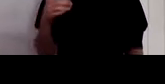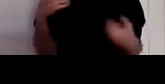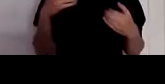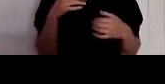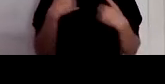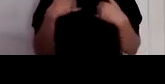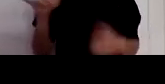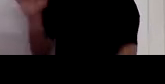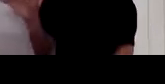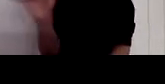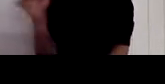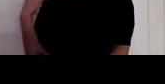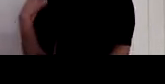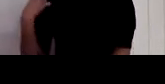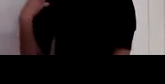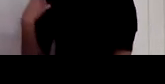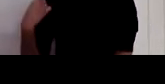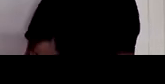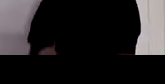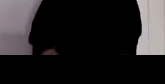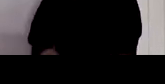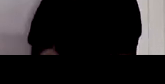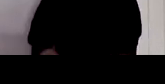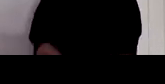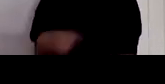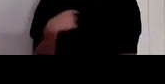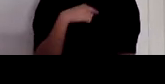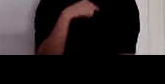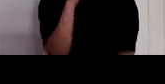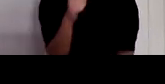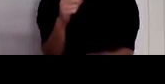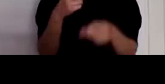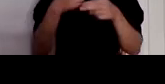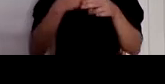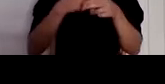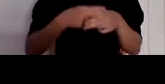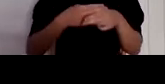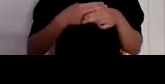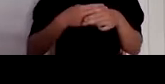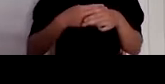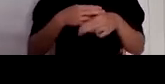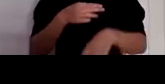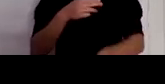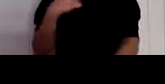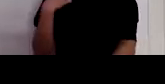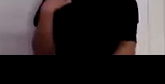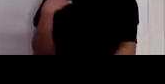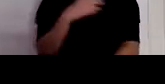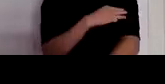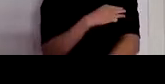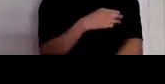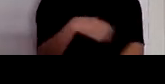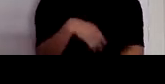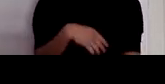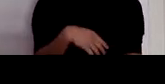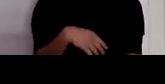just means evolutionarily. We don't call what they have muscle that they don't have a separate layer for it. So